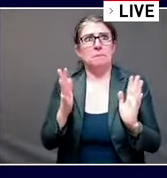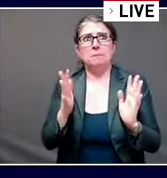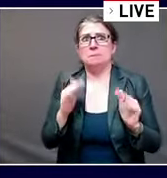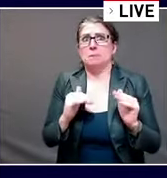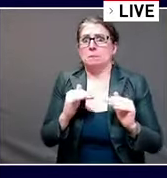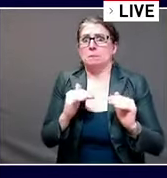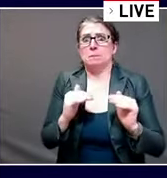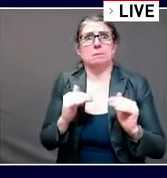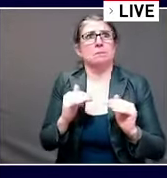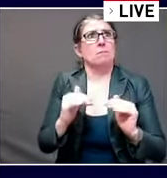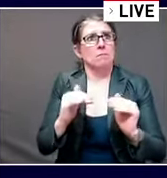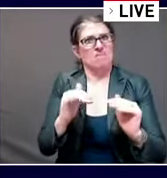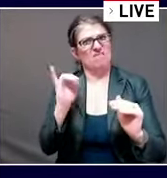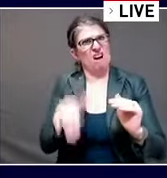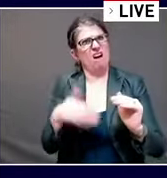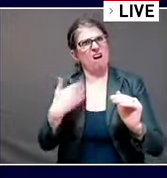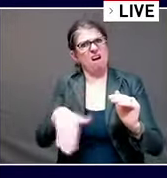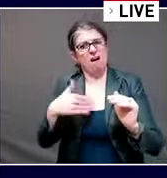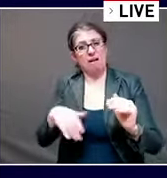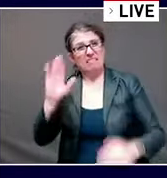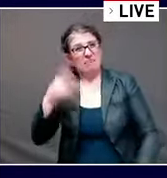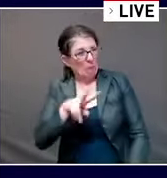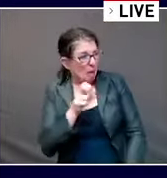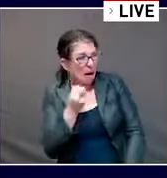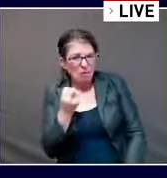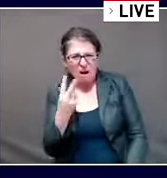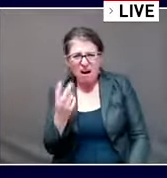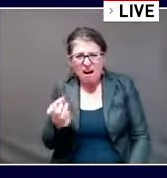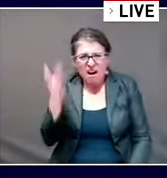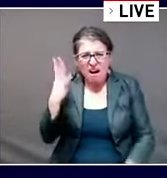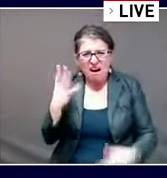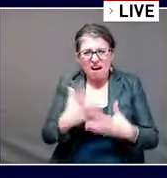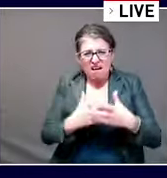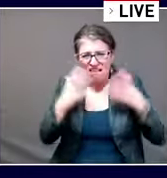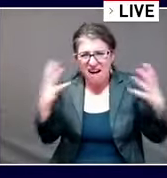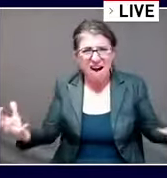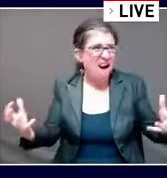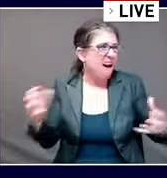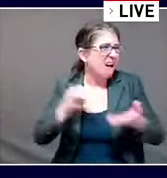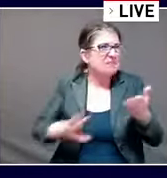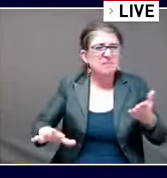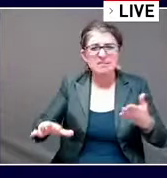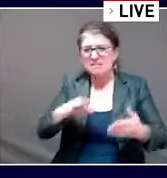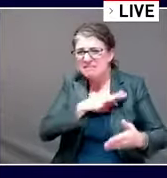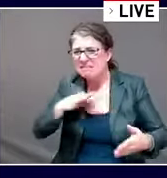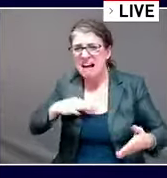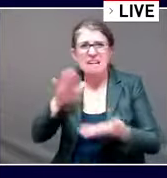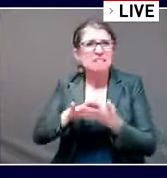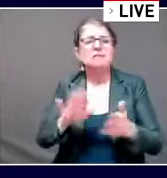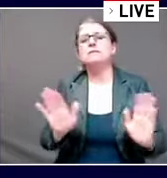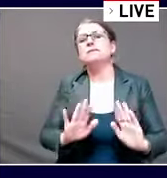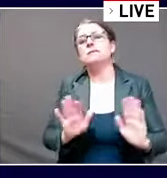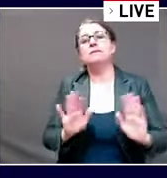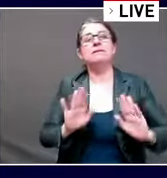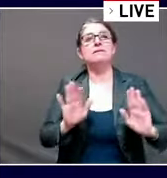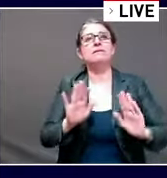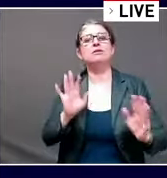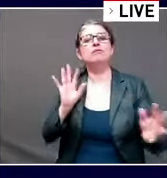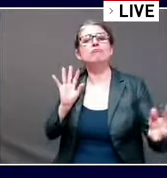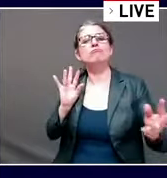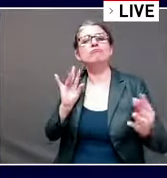of what that number represents is a function of what we are seeing of transmission in